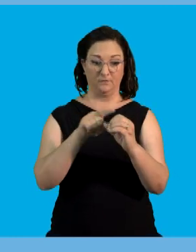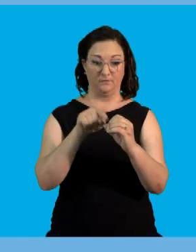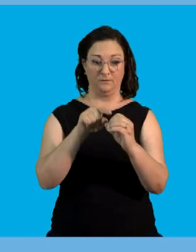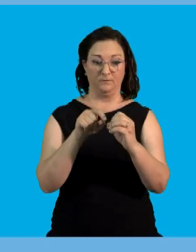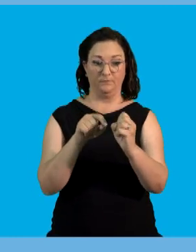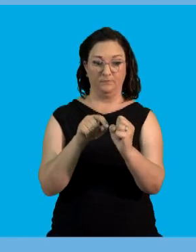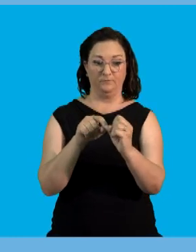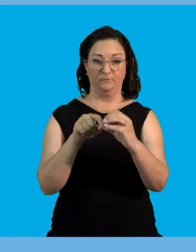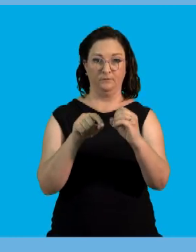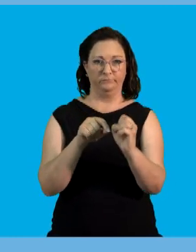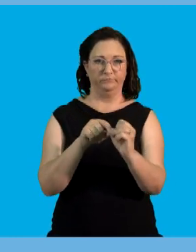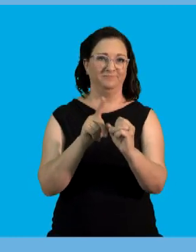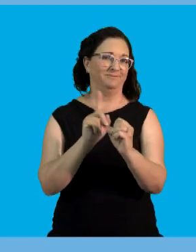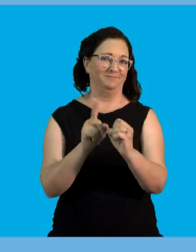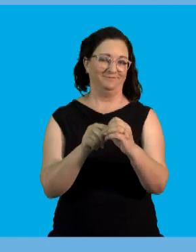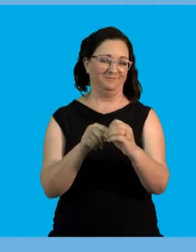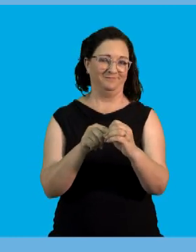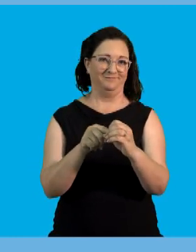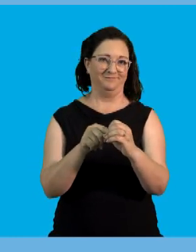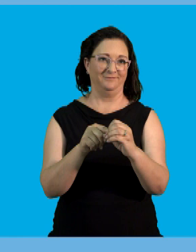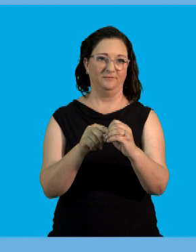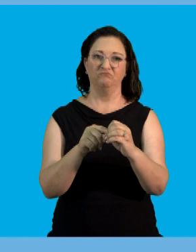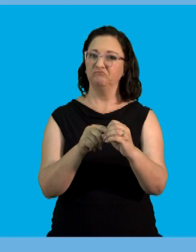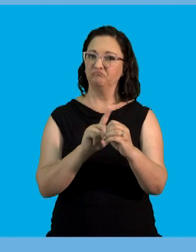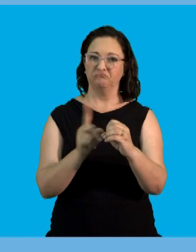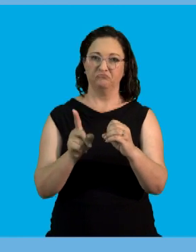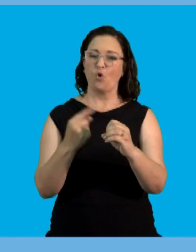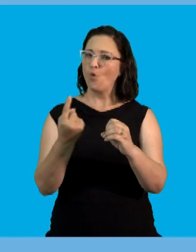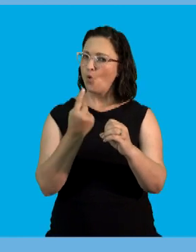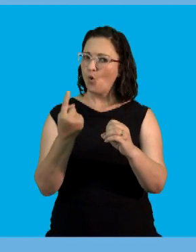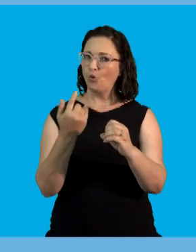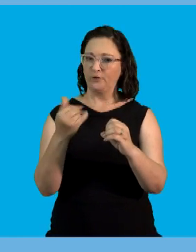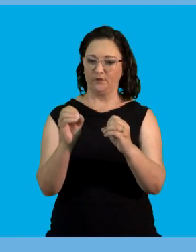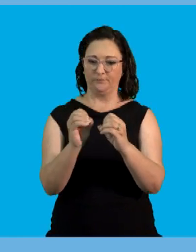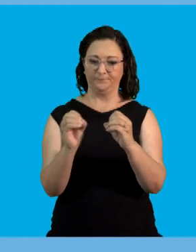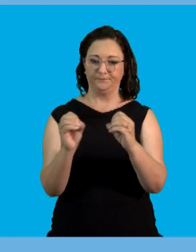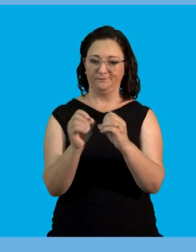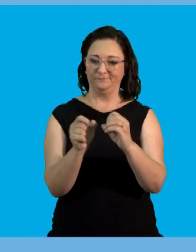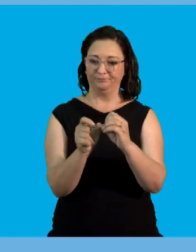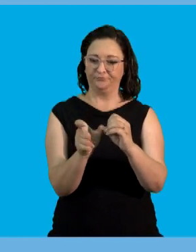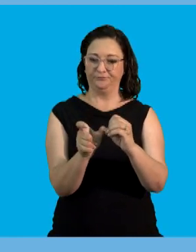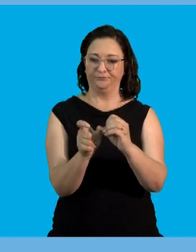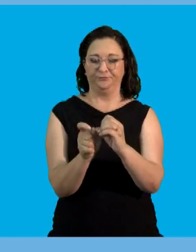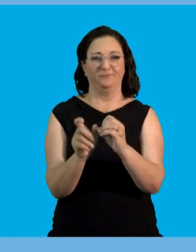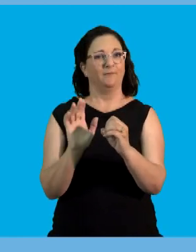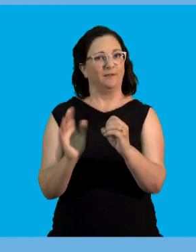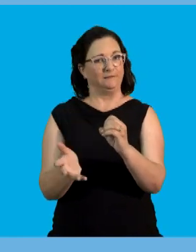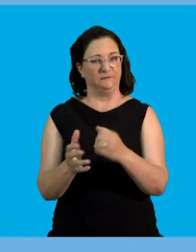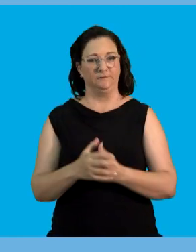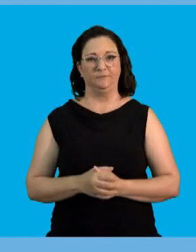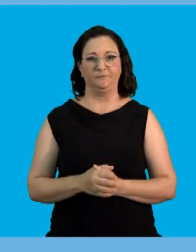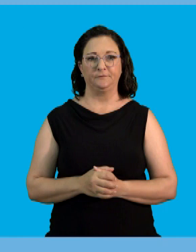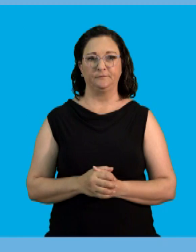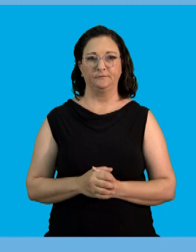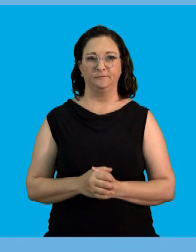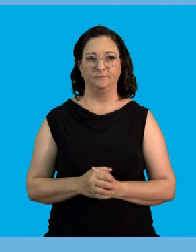do not expand. The particles do not compress or contract. They only increase the space or decrease the